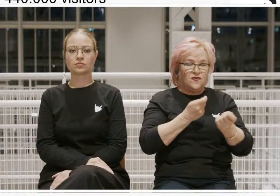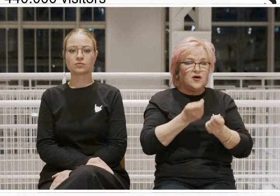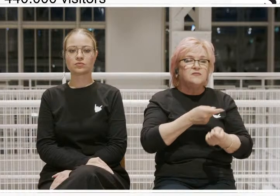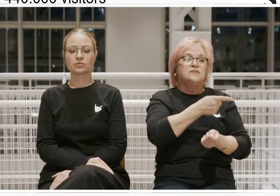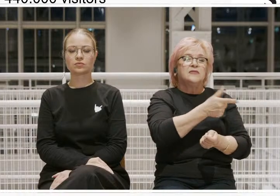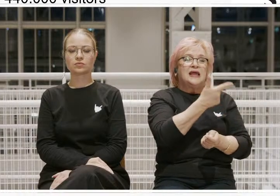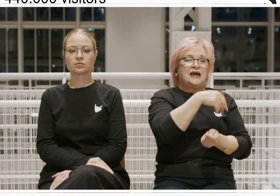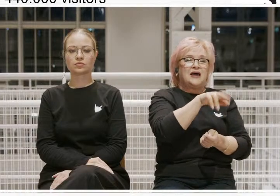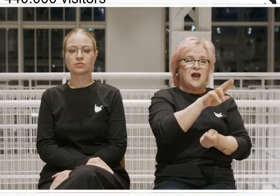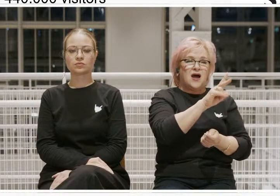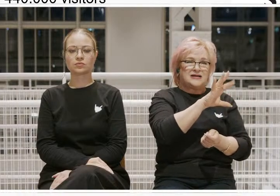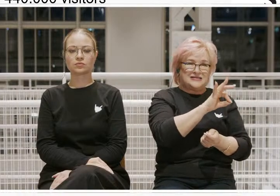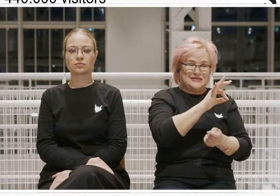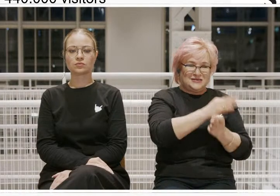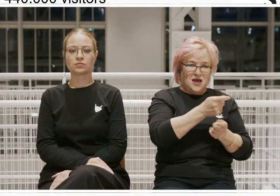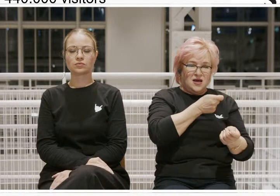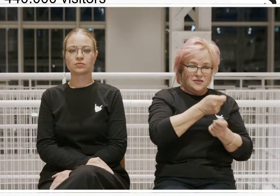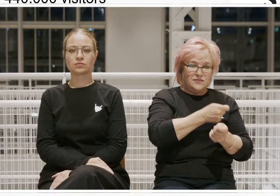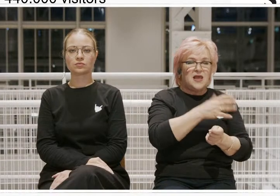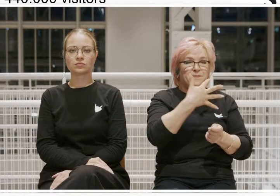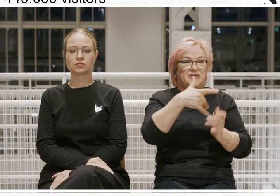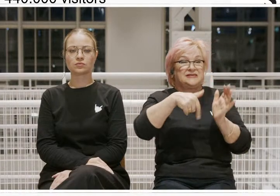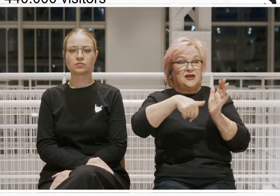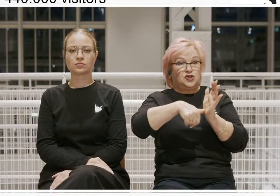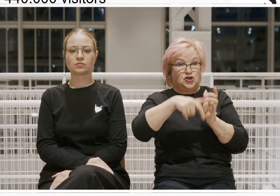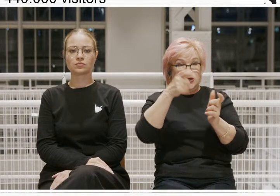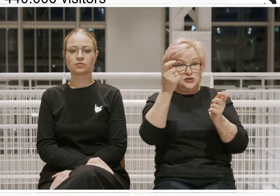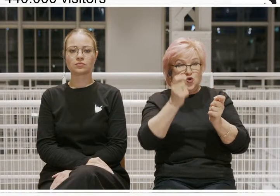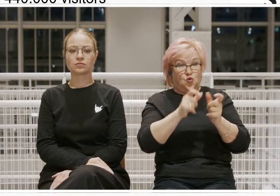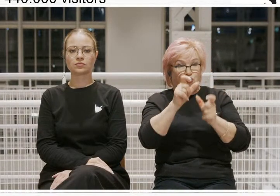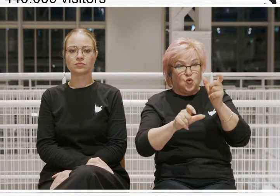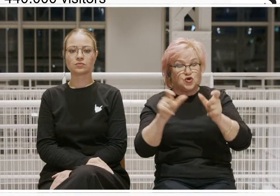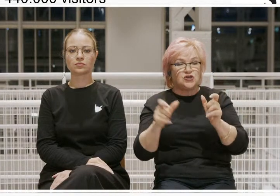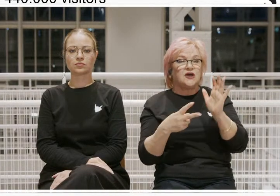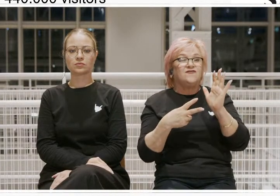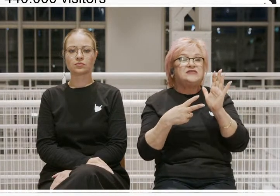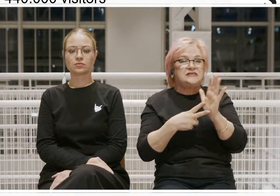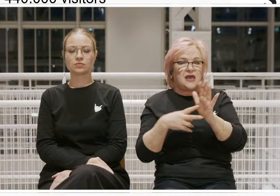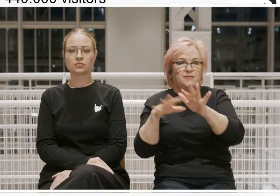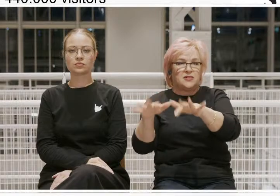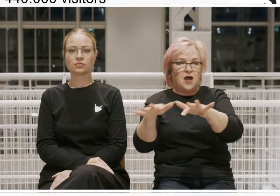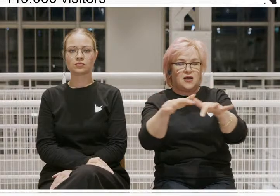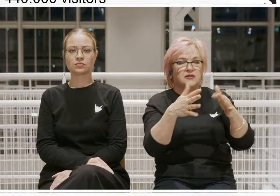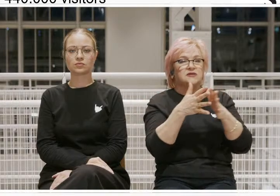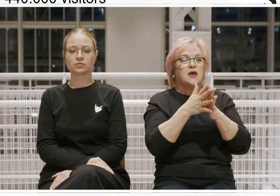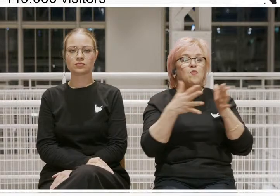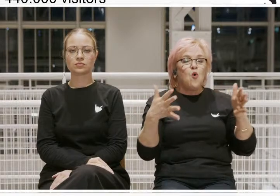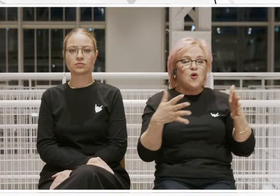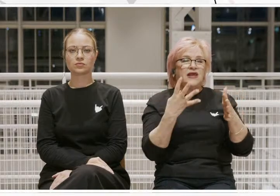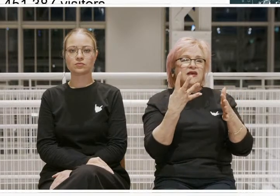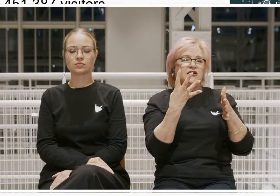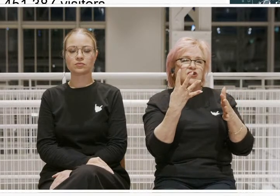the participation of 56 artists and attracted more than 400,000 visitors.